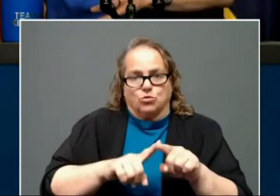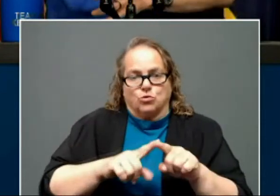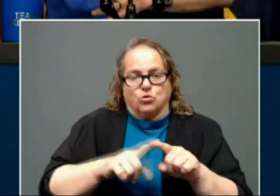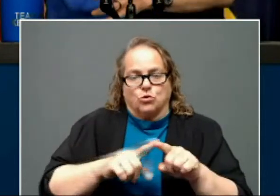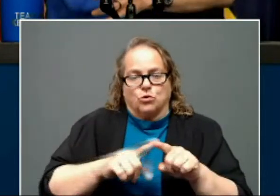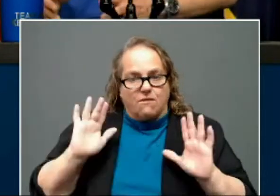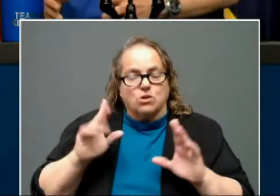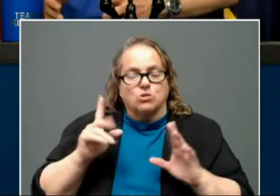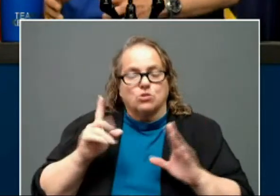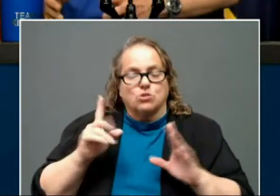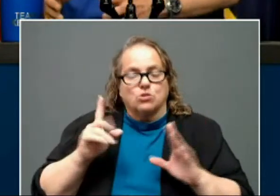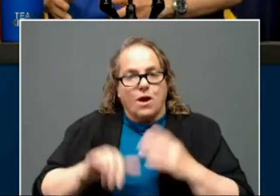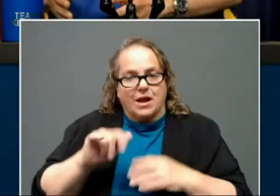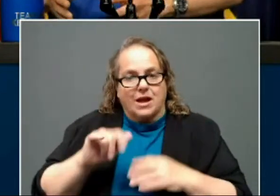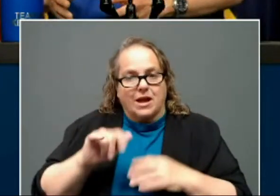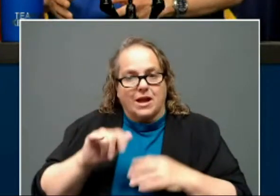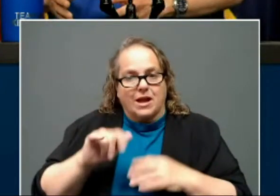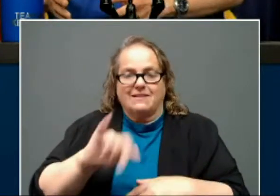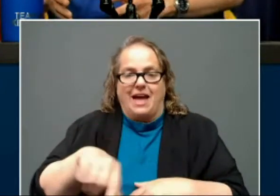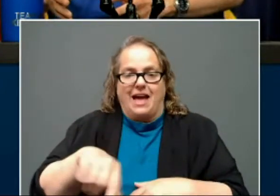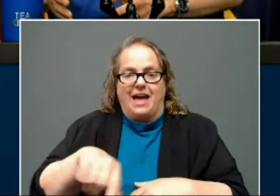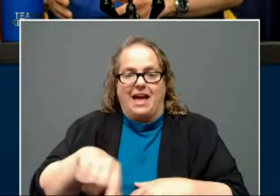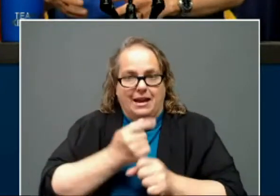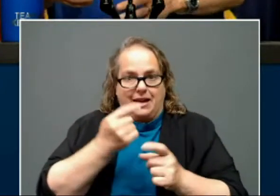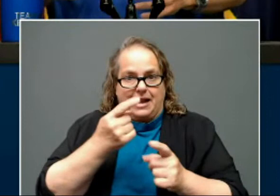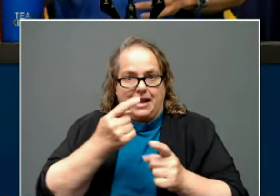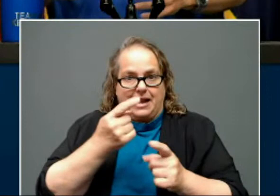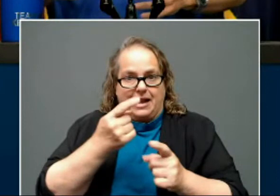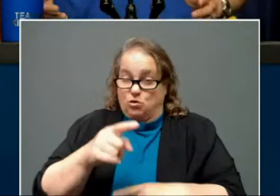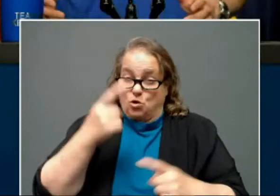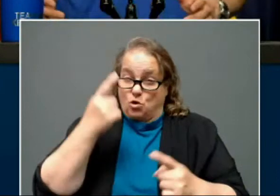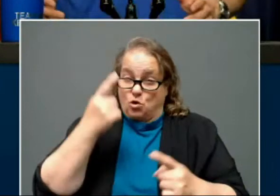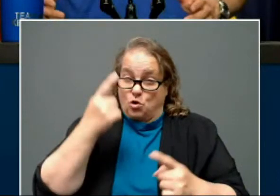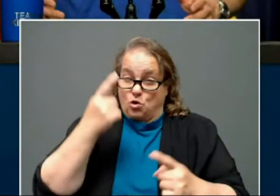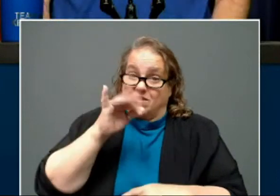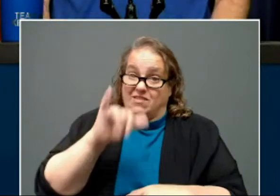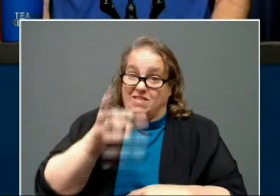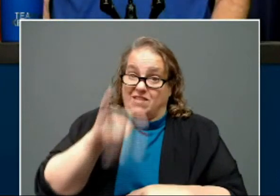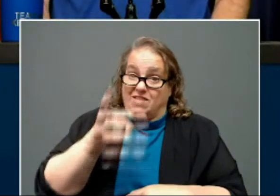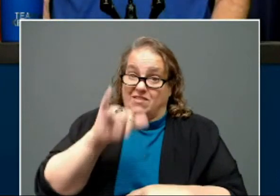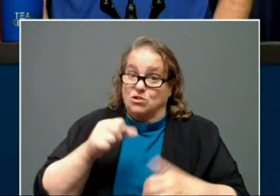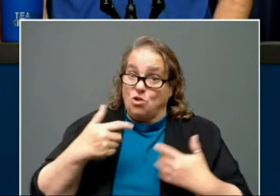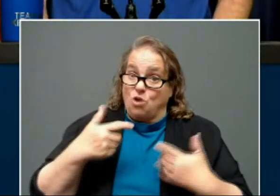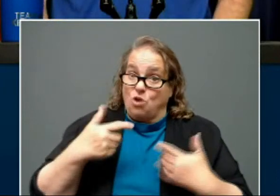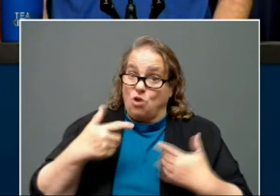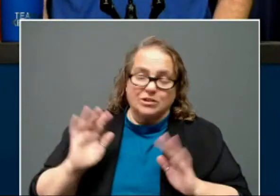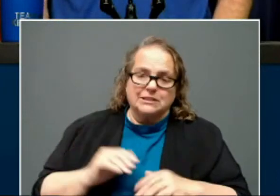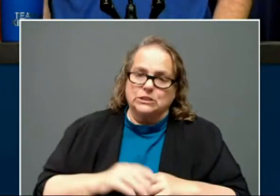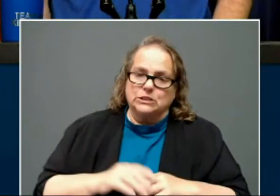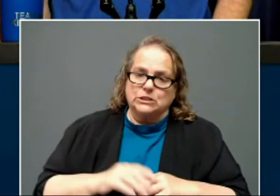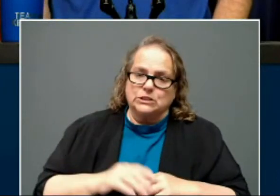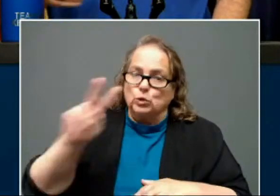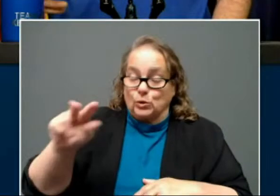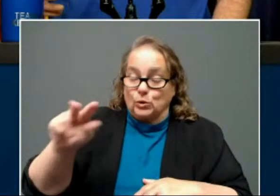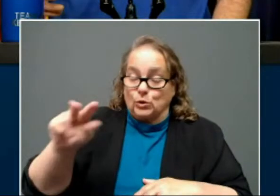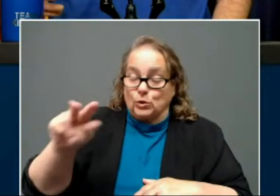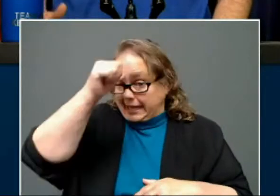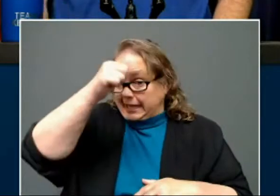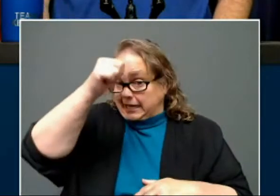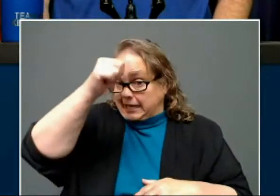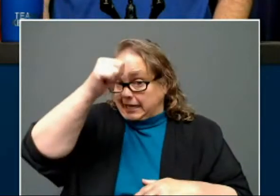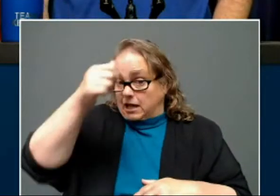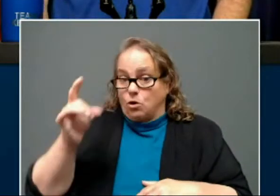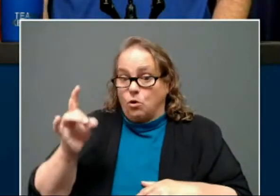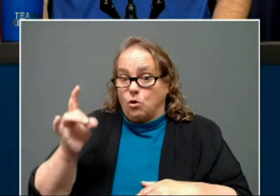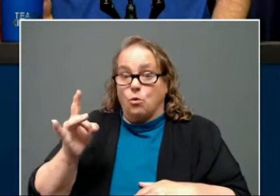happen to date. But if you wonder if this virus is over, just look at what's happening in India, where not only are the hospitals